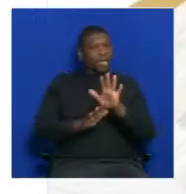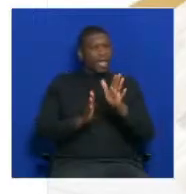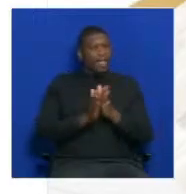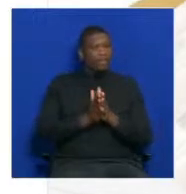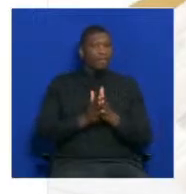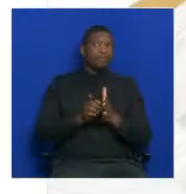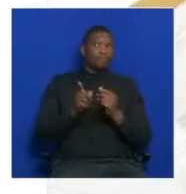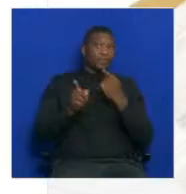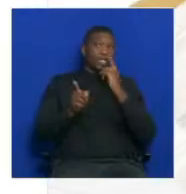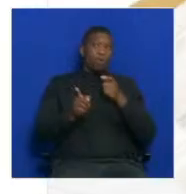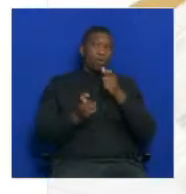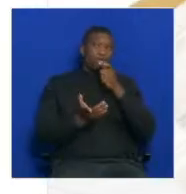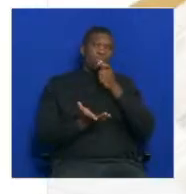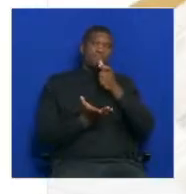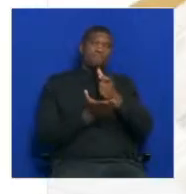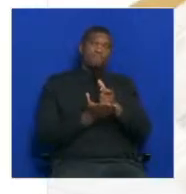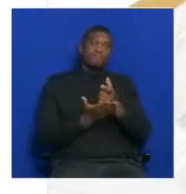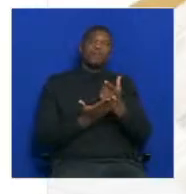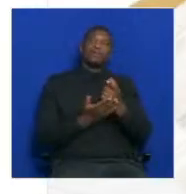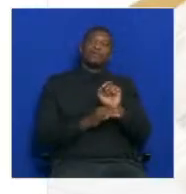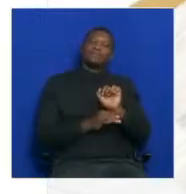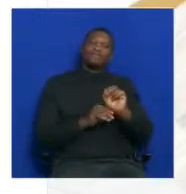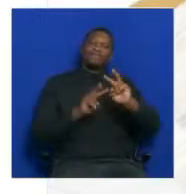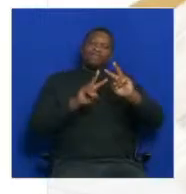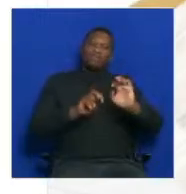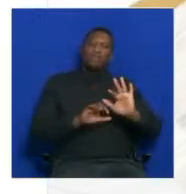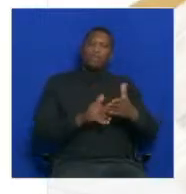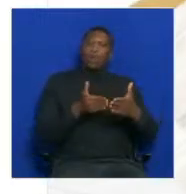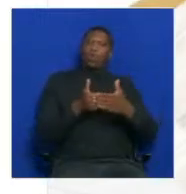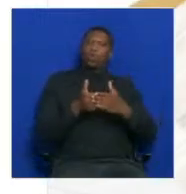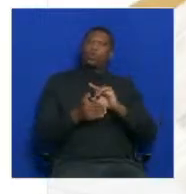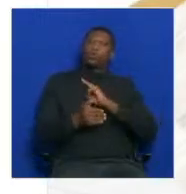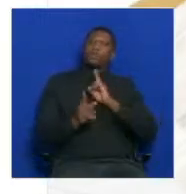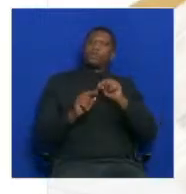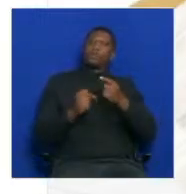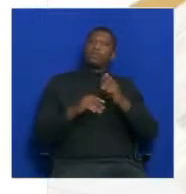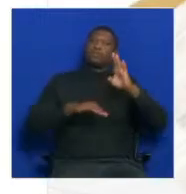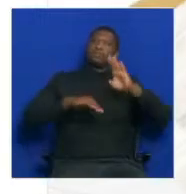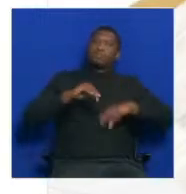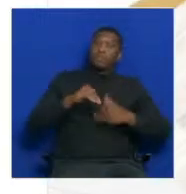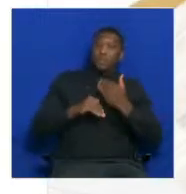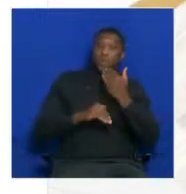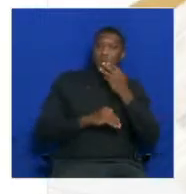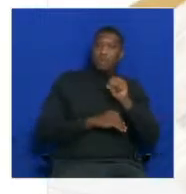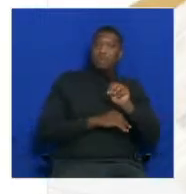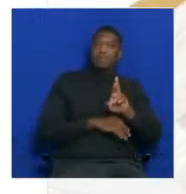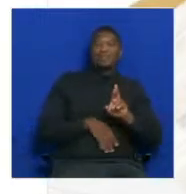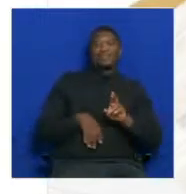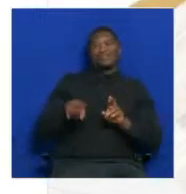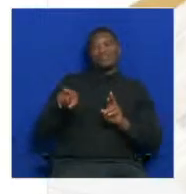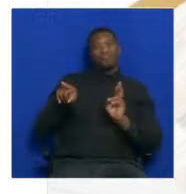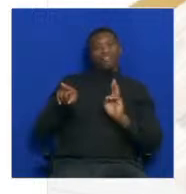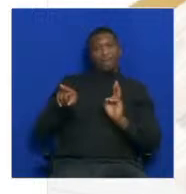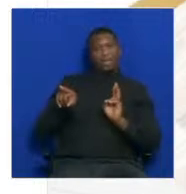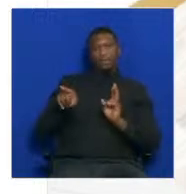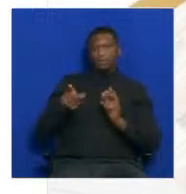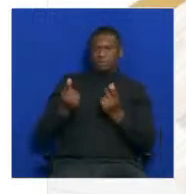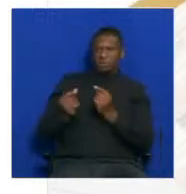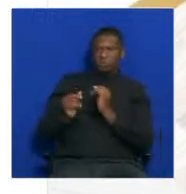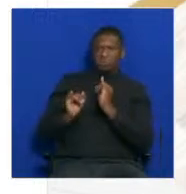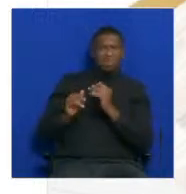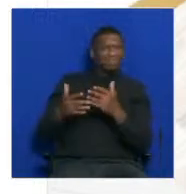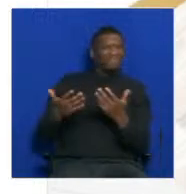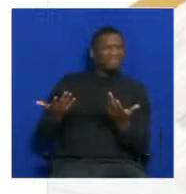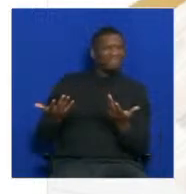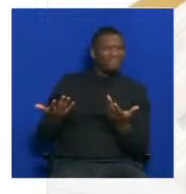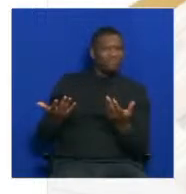closed as there is no evidence to implicate Mr. Rapeso in wrongdoing. I called for the